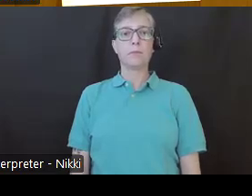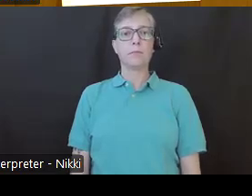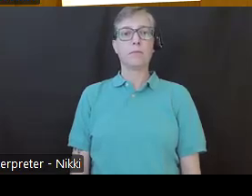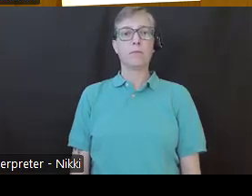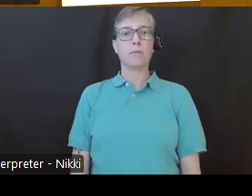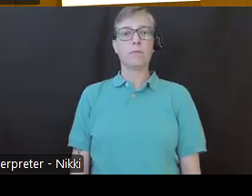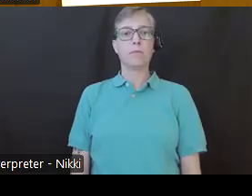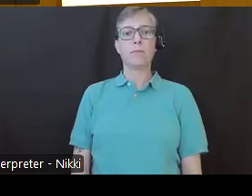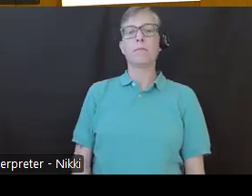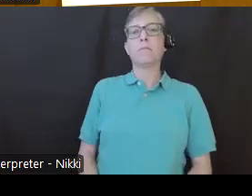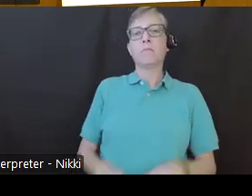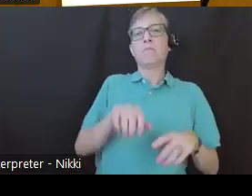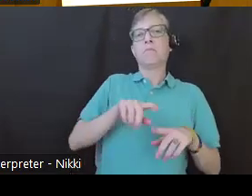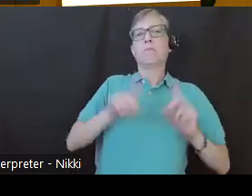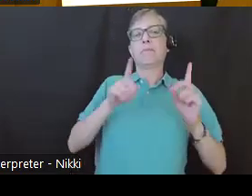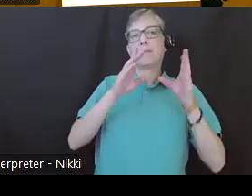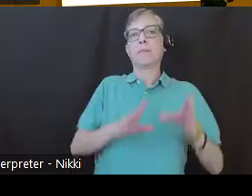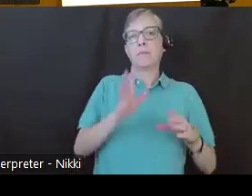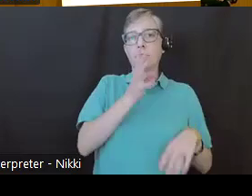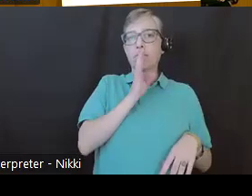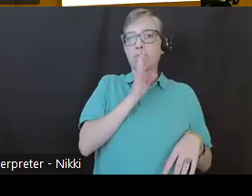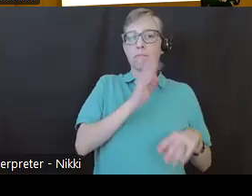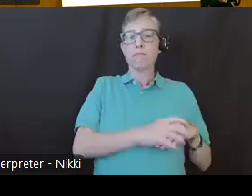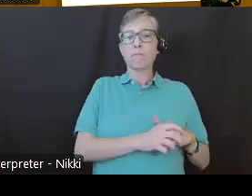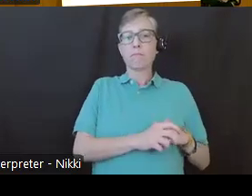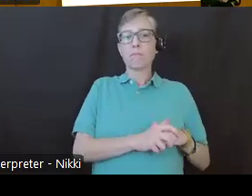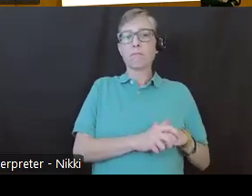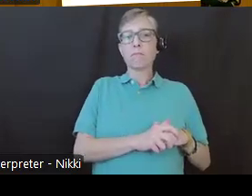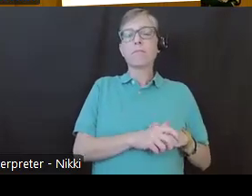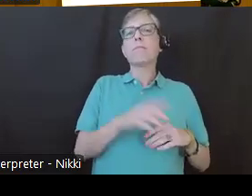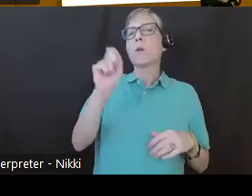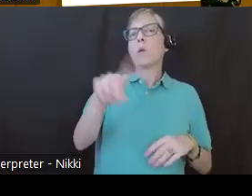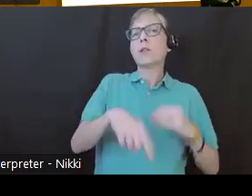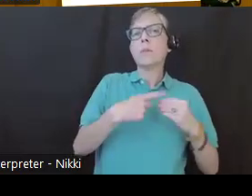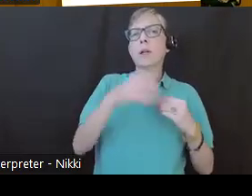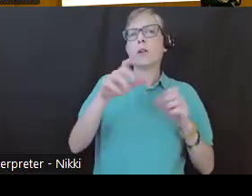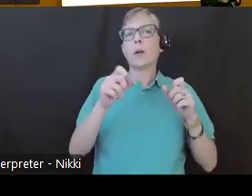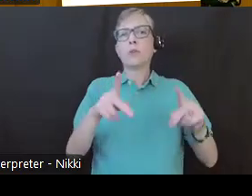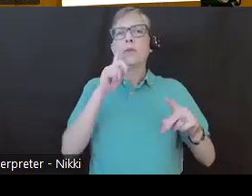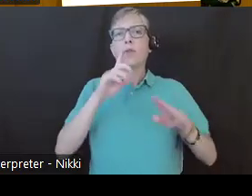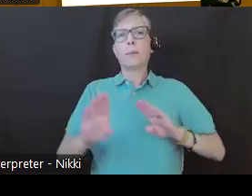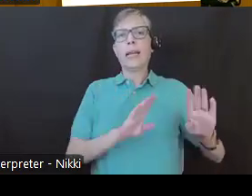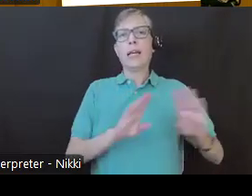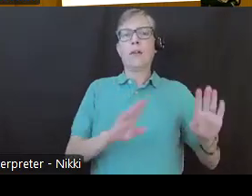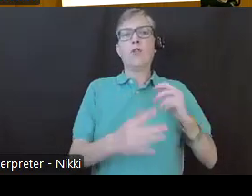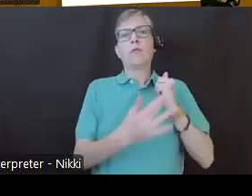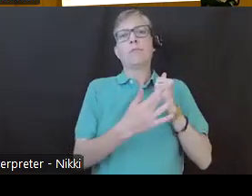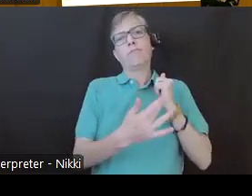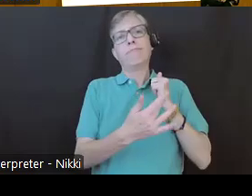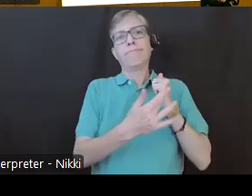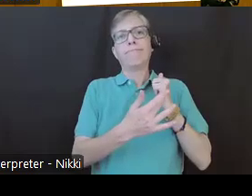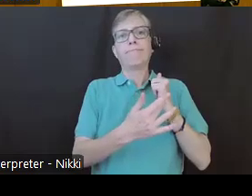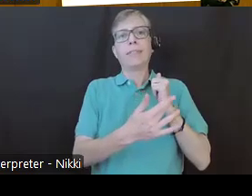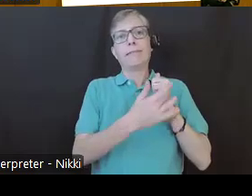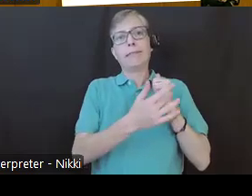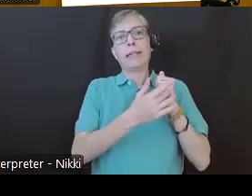Hi, I do have a question about your the opportunity for a behavioral technician. Is that already